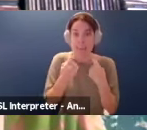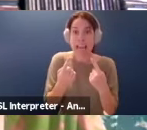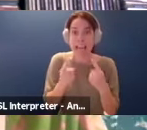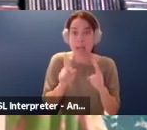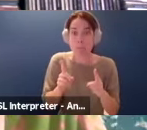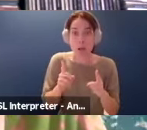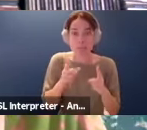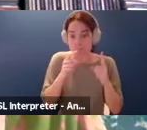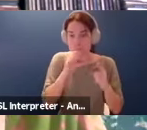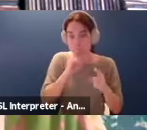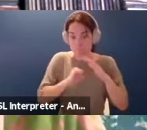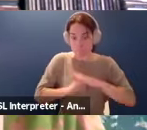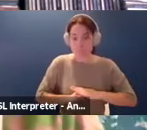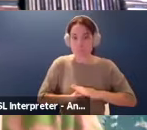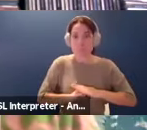heart would be broken